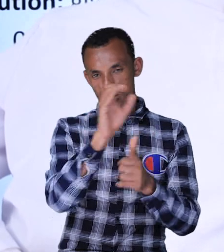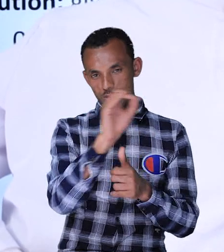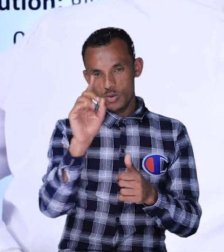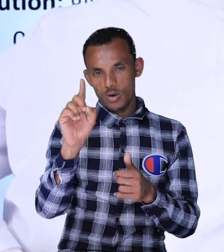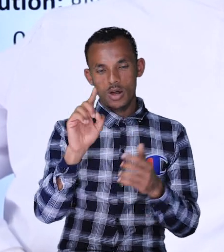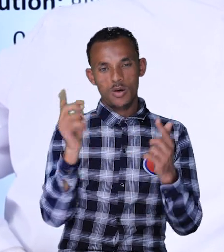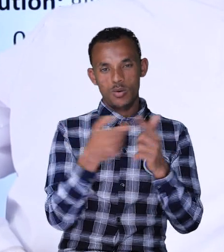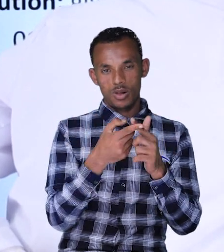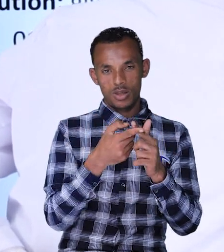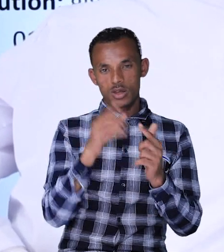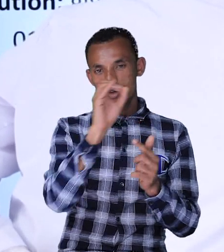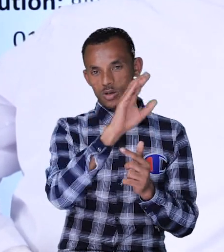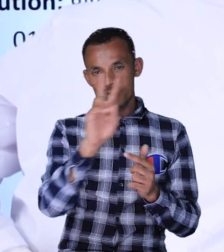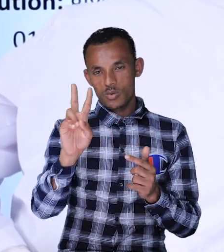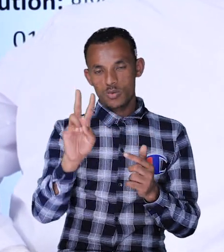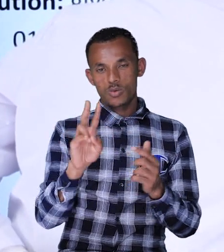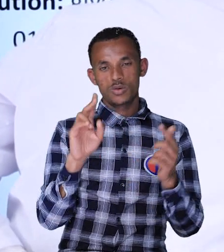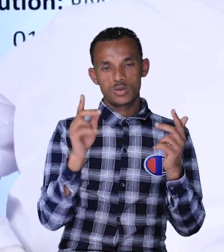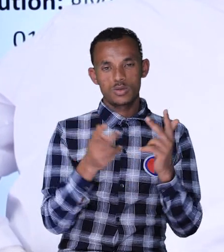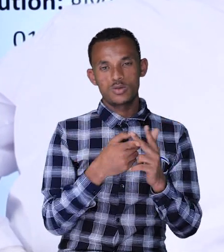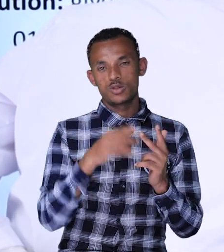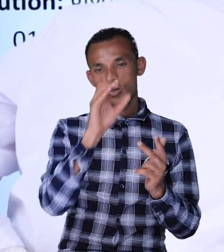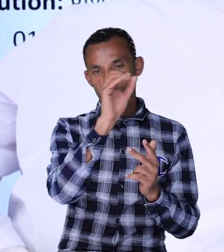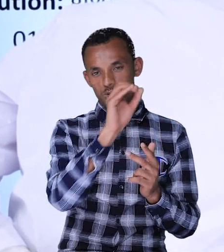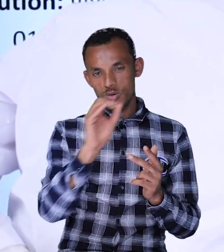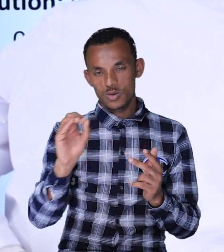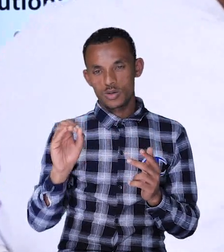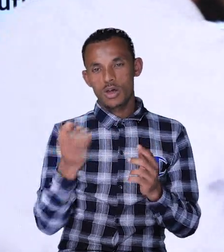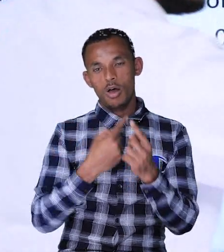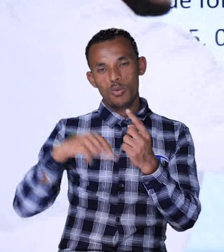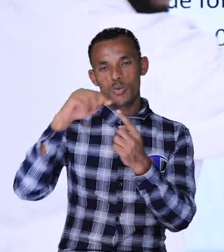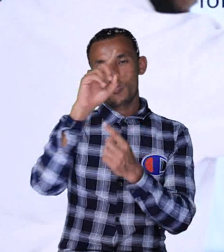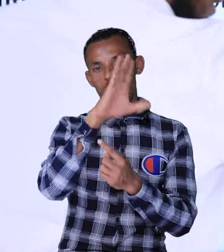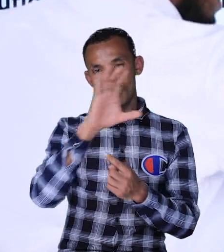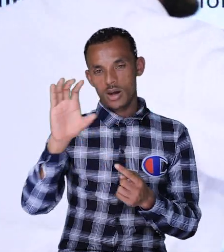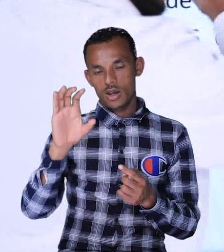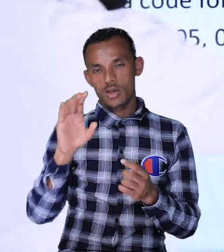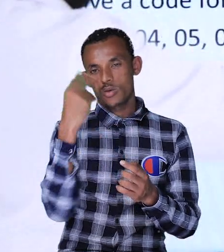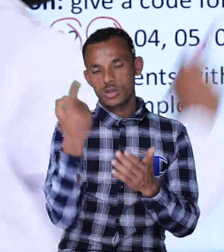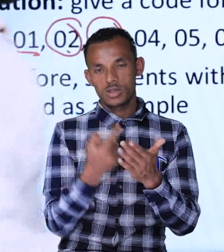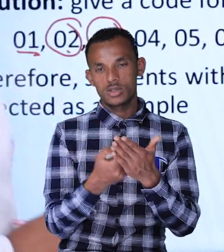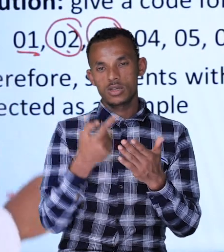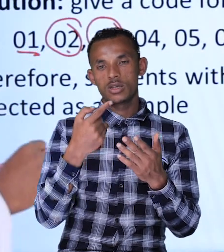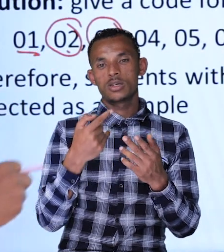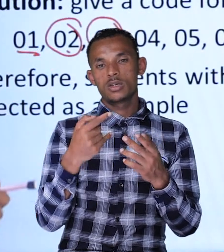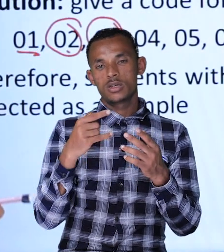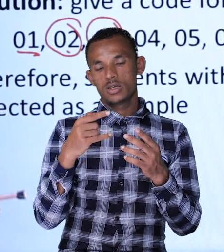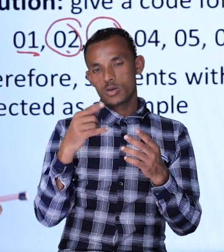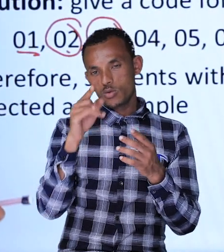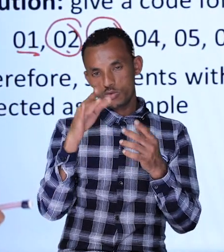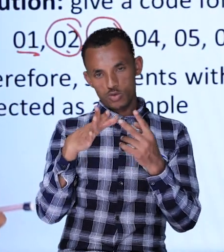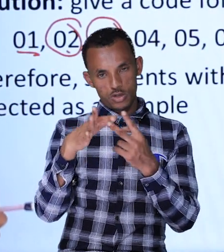the second member will be 002, just you go until 100. So using this, you